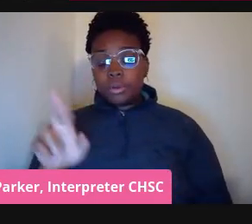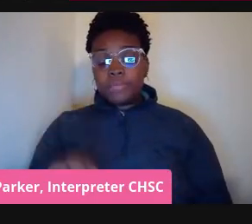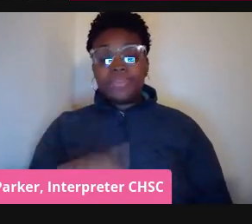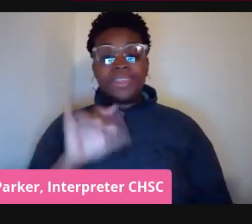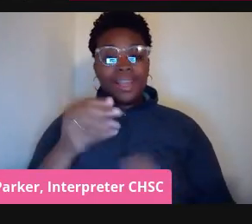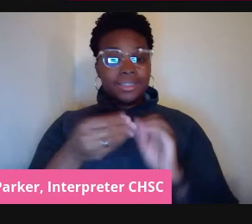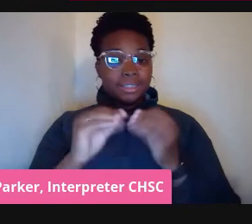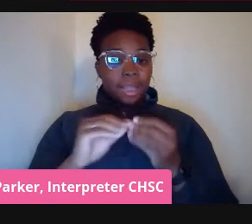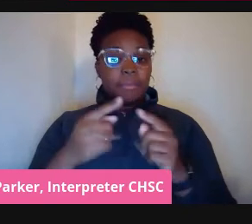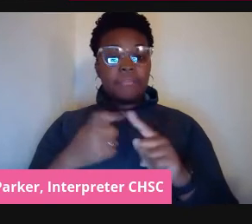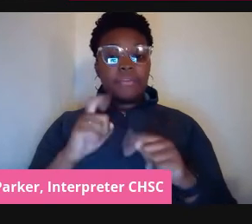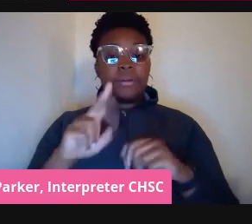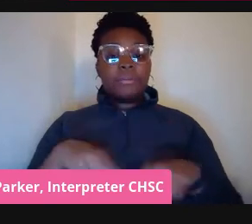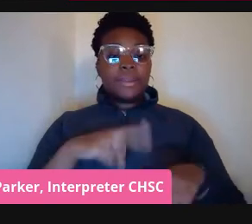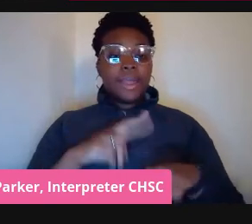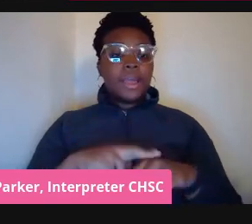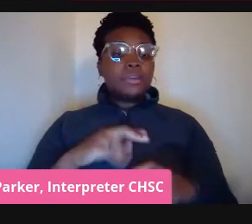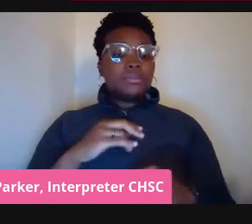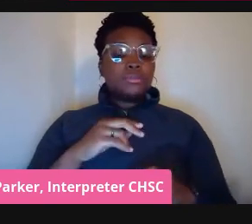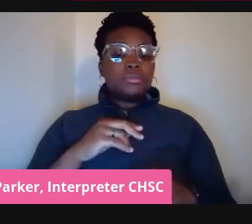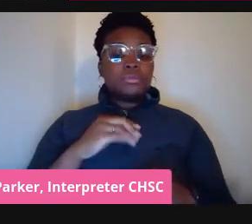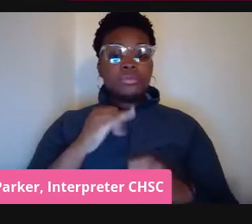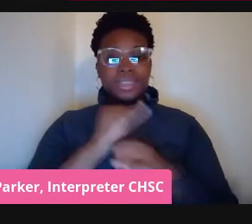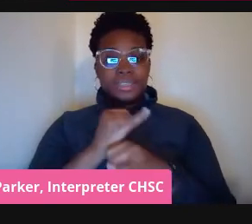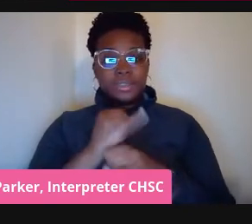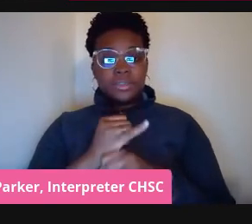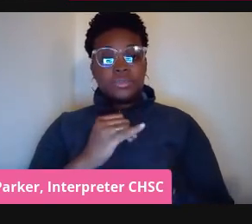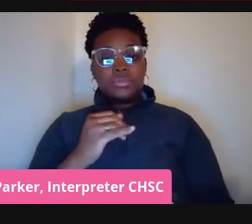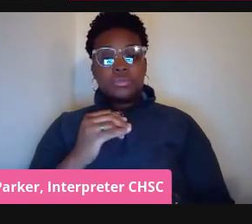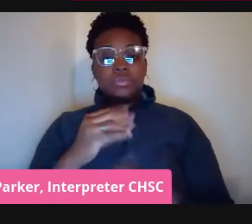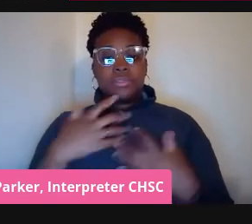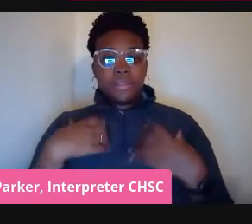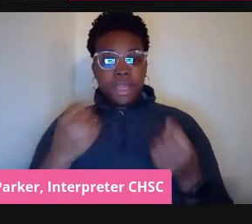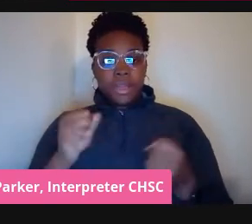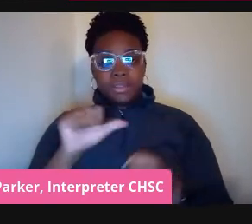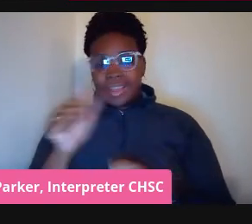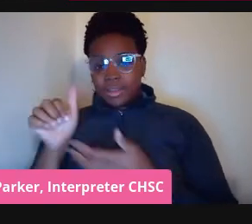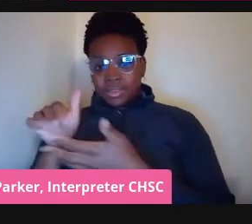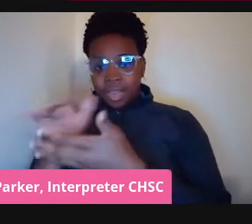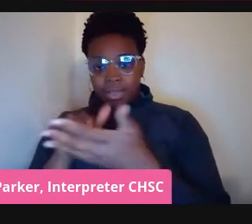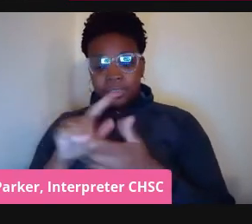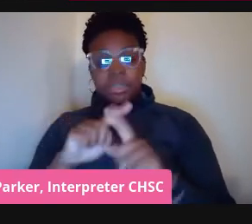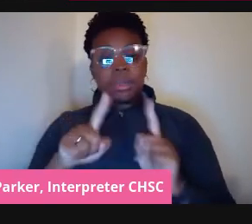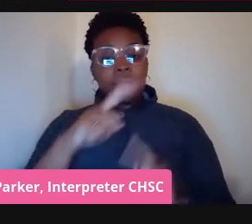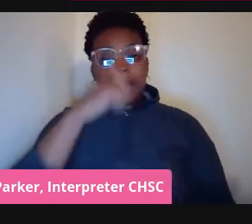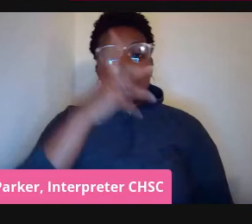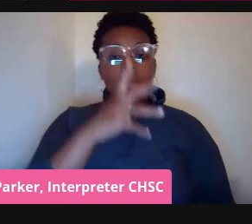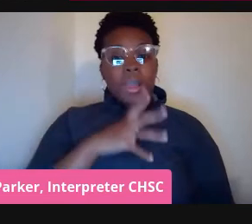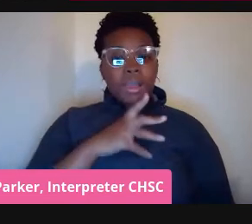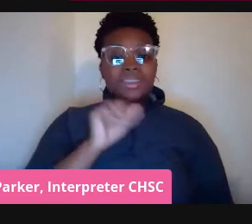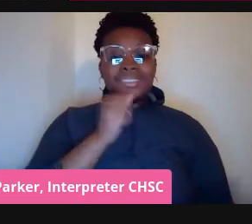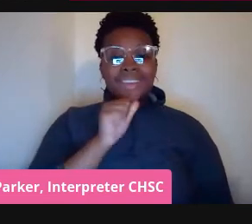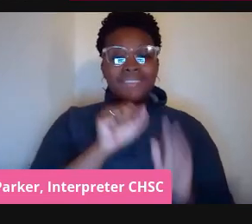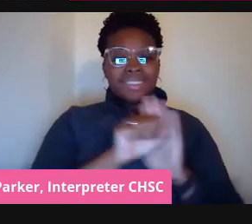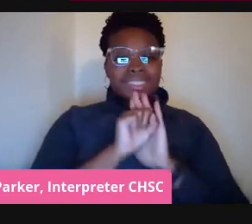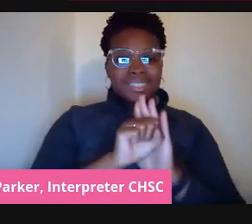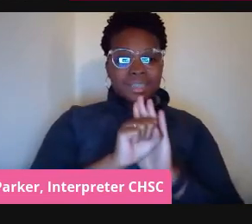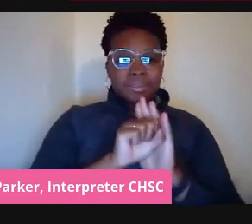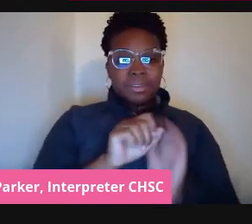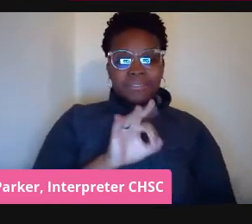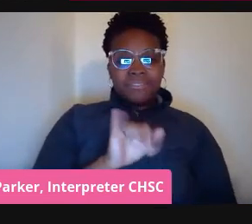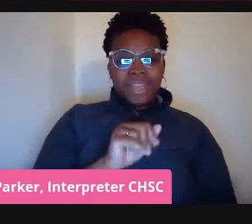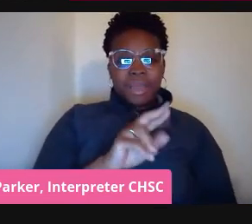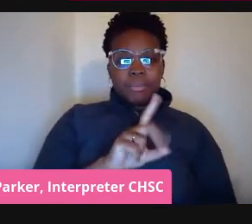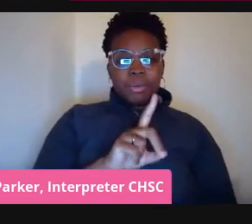from the National Institute of Health and other studies that have been done. But Black women will suffer from the symptoms of fibroid tumors. Just